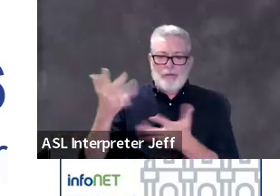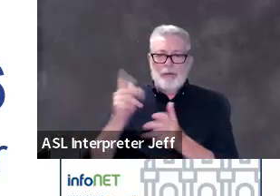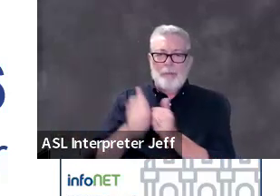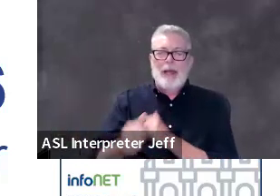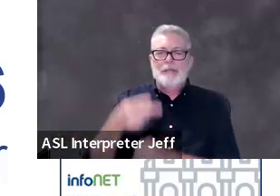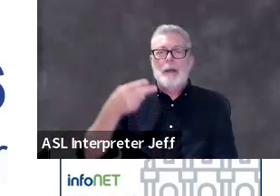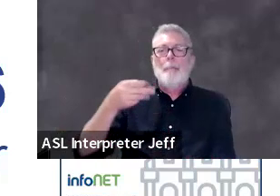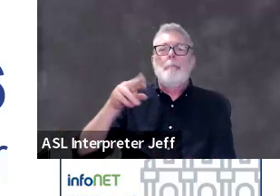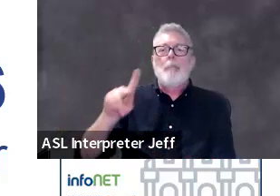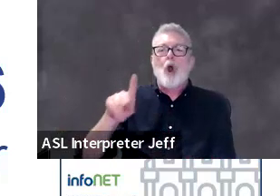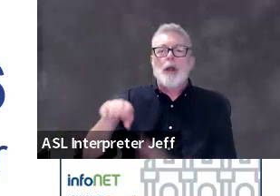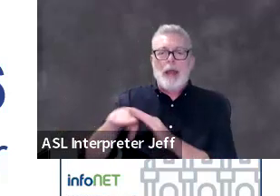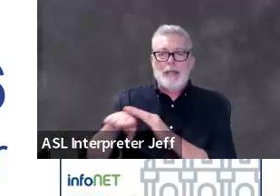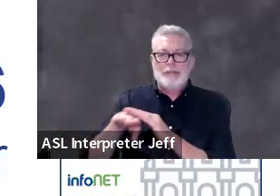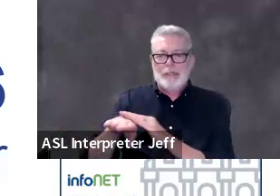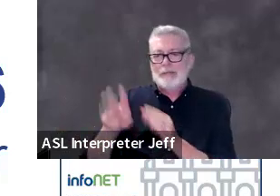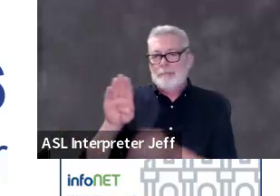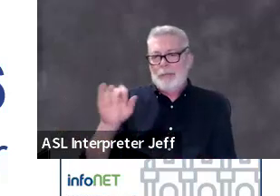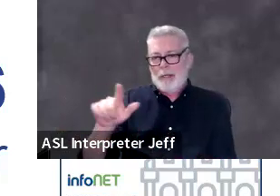parks accessibility bill.